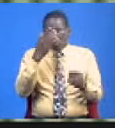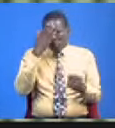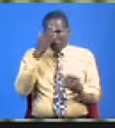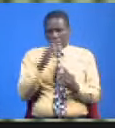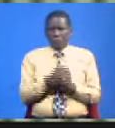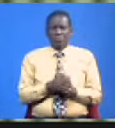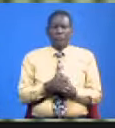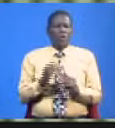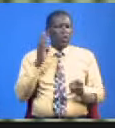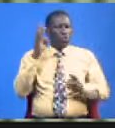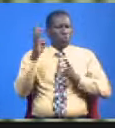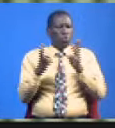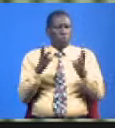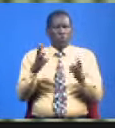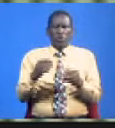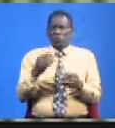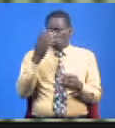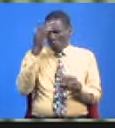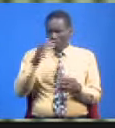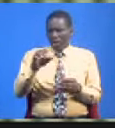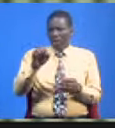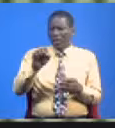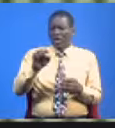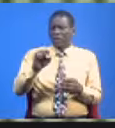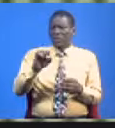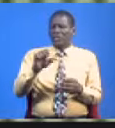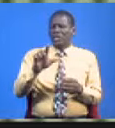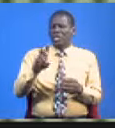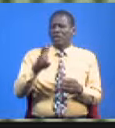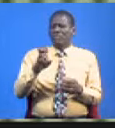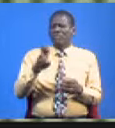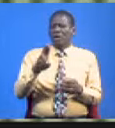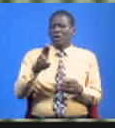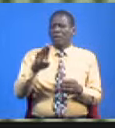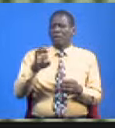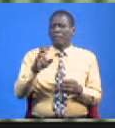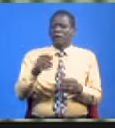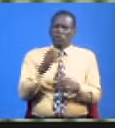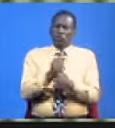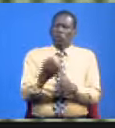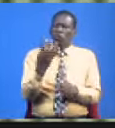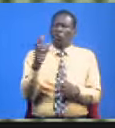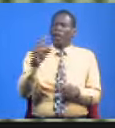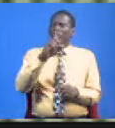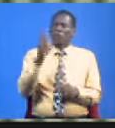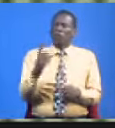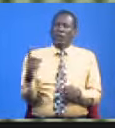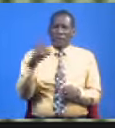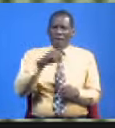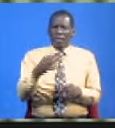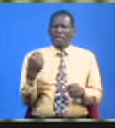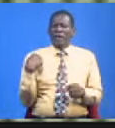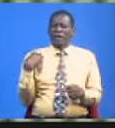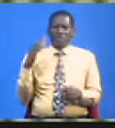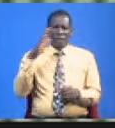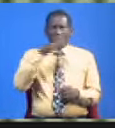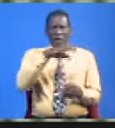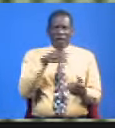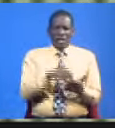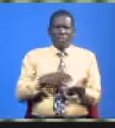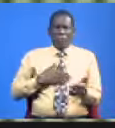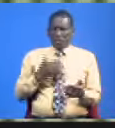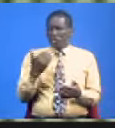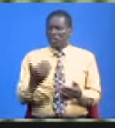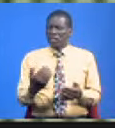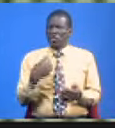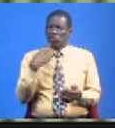was, mbona Silver Bells wafanya mitiani nne in one day. Another thing, jana jioni tena, mtoto wangu ananiambia mam